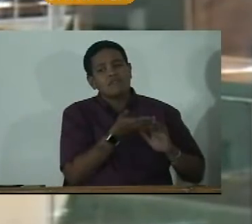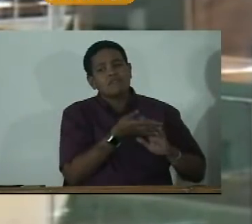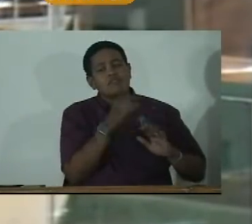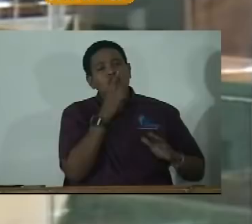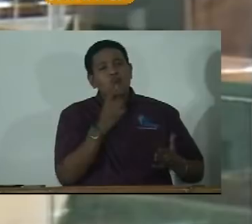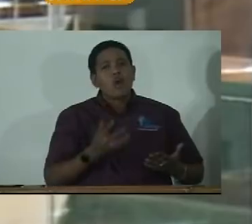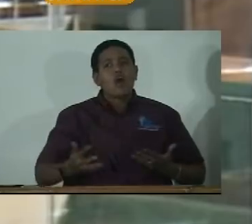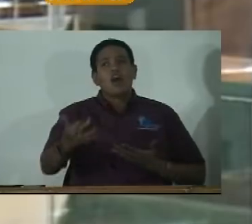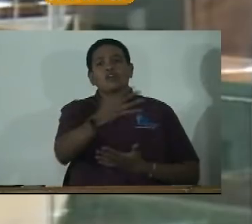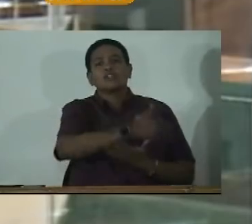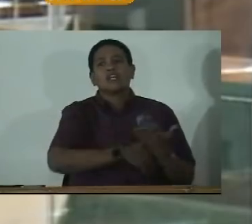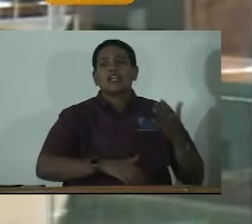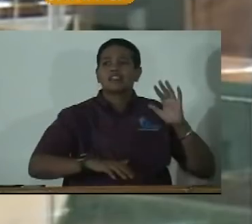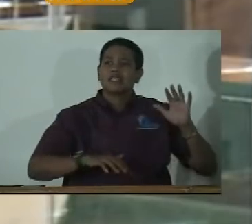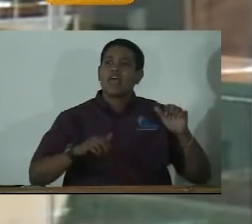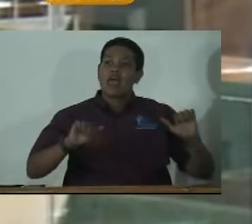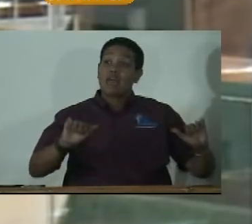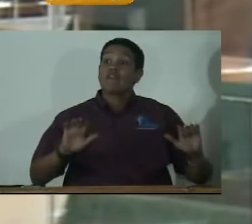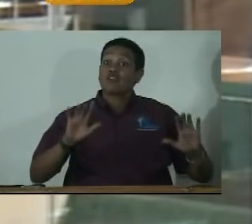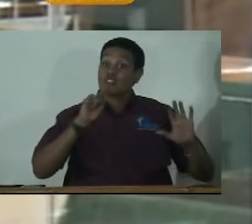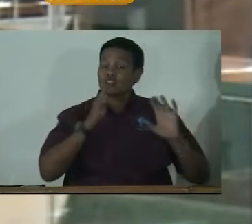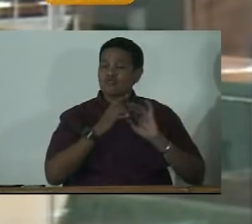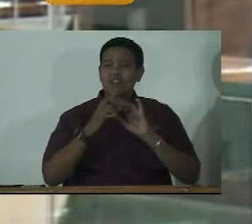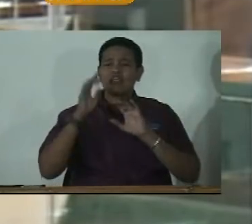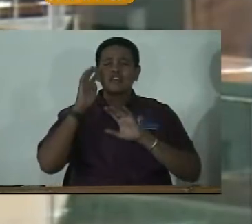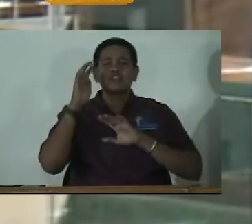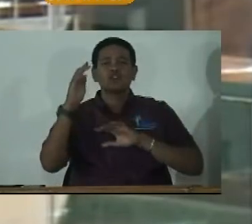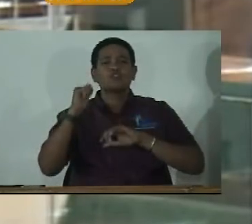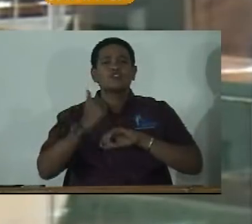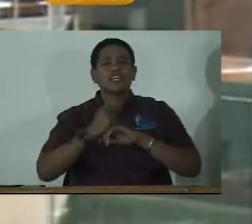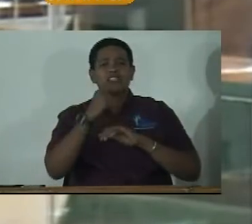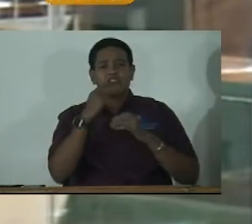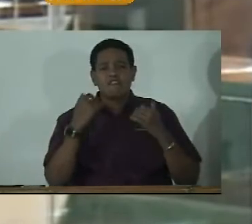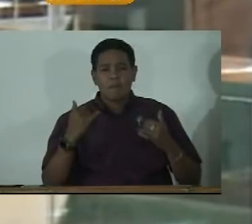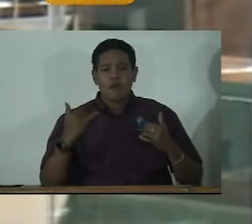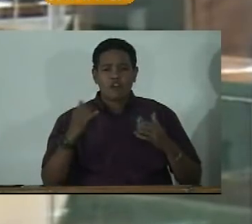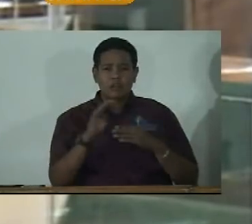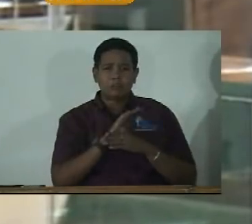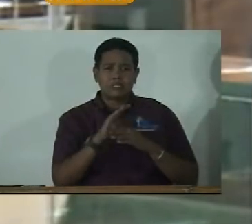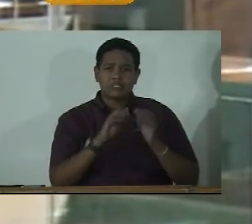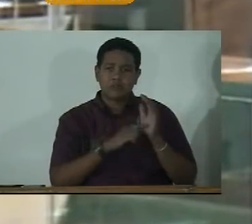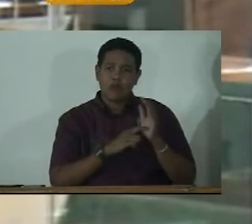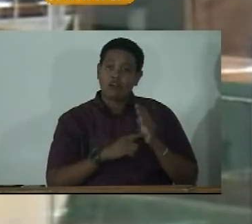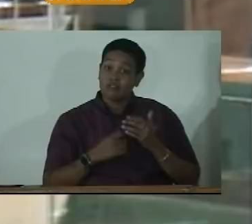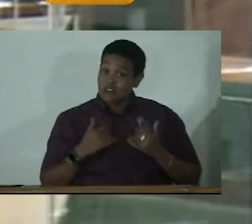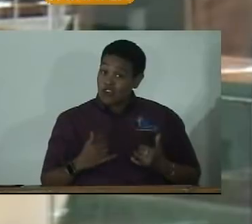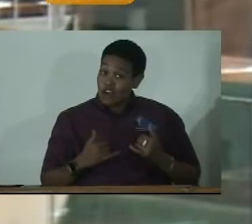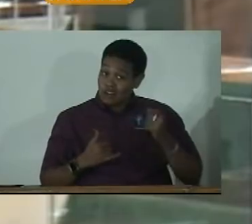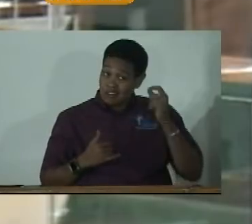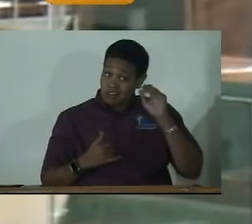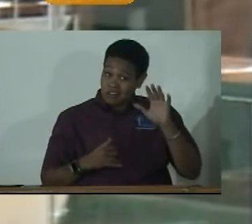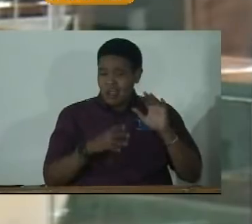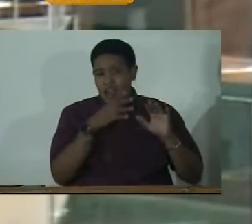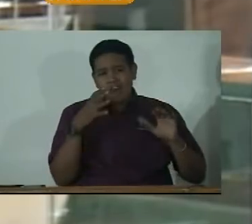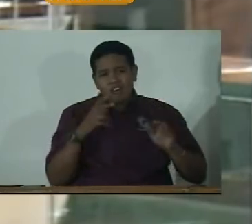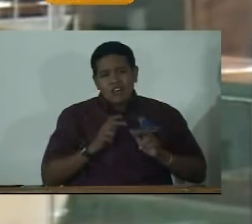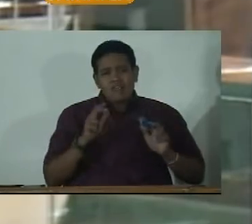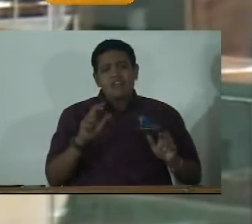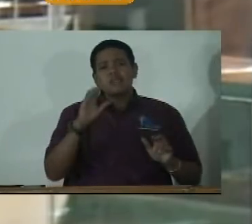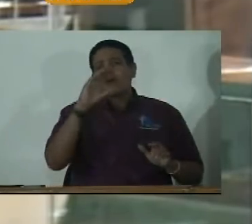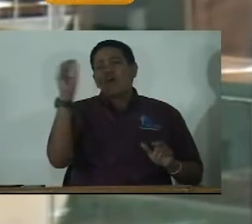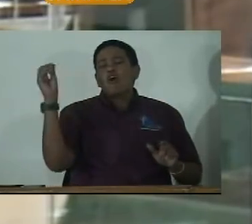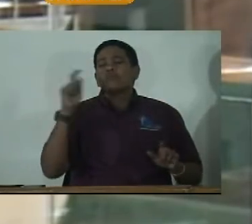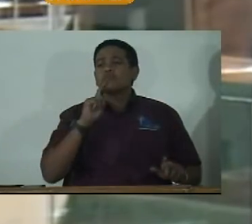consolidate its efforts around the creation of a modern business model. Currently, the Agro-Investment Corporation is carrying